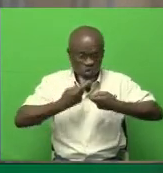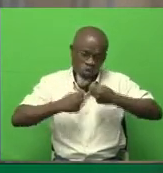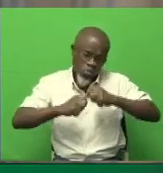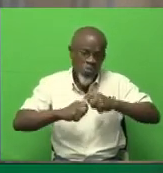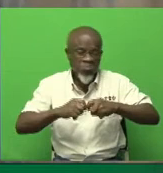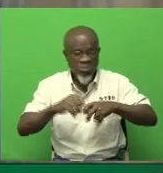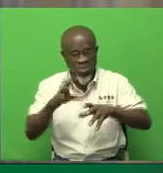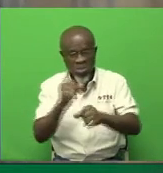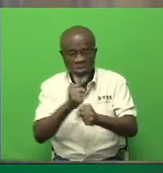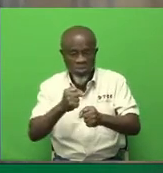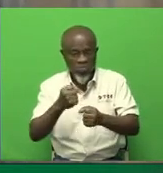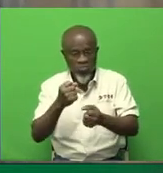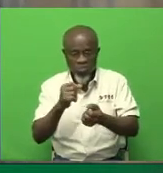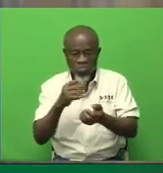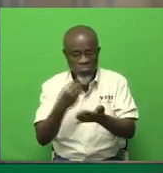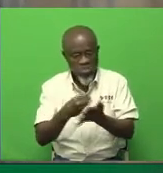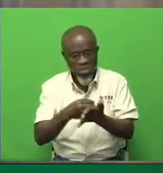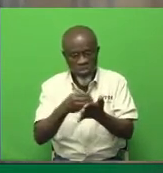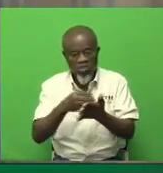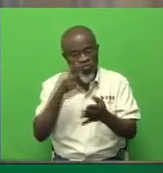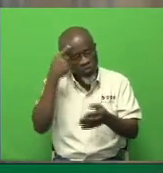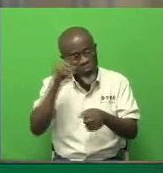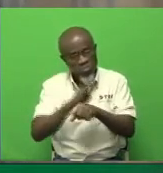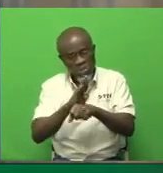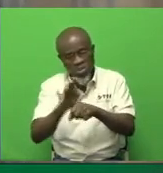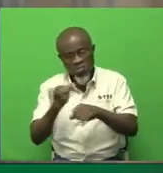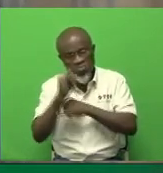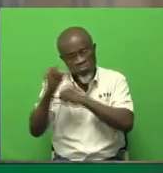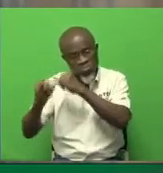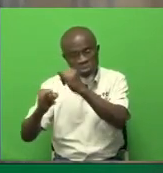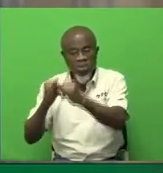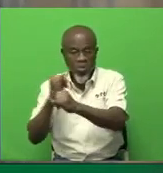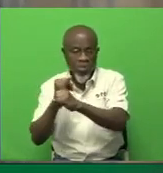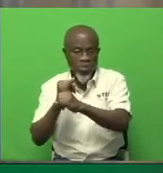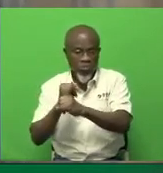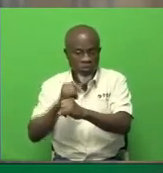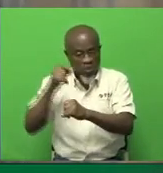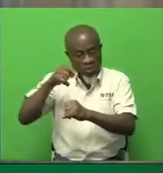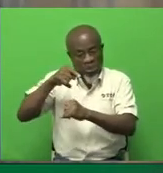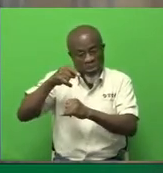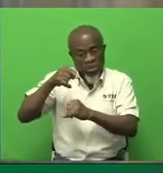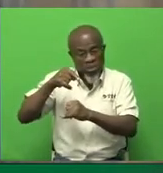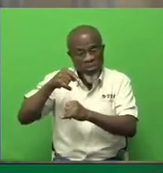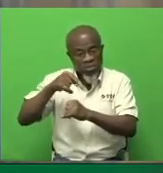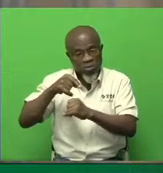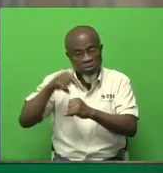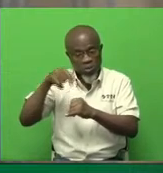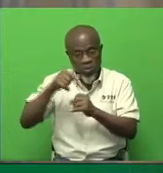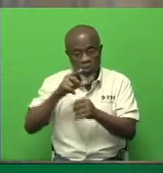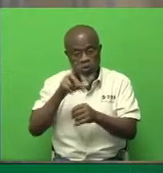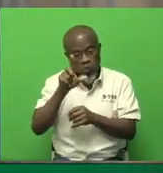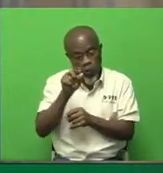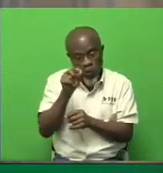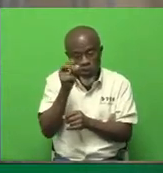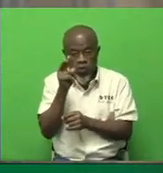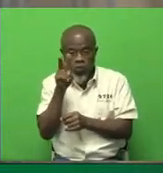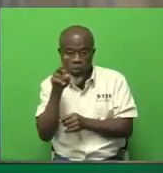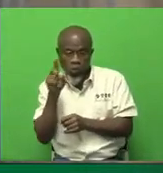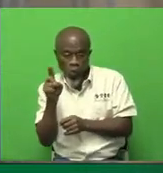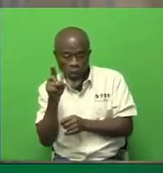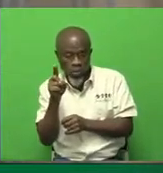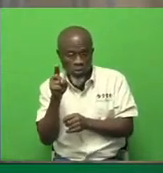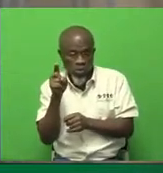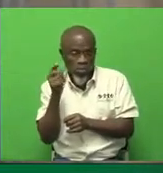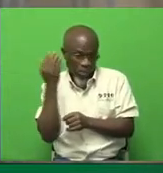investments in Trinidad and a financial report would appear at end in December 31st 2021 they stated and I quote